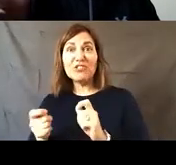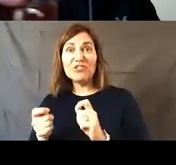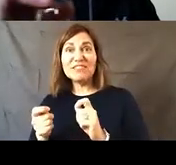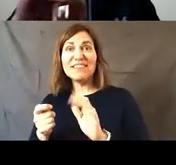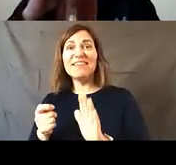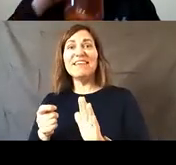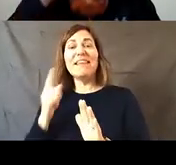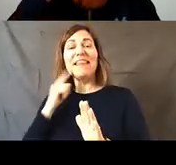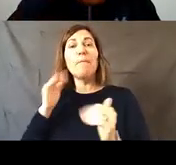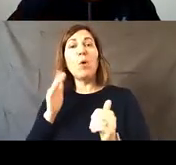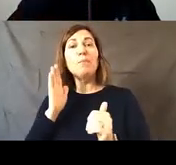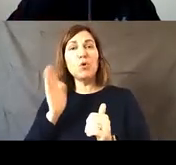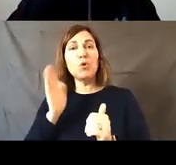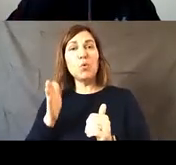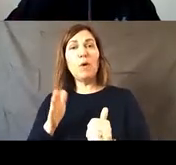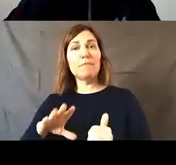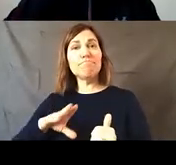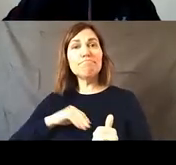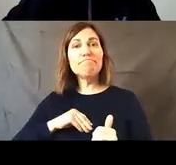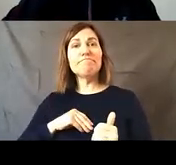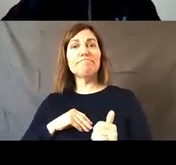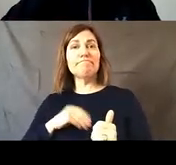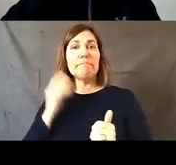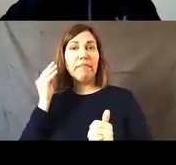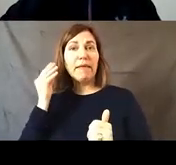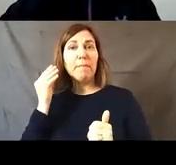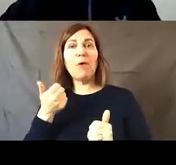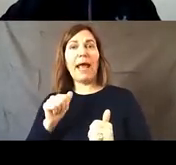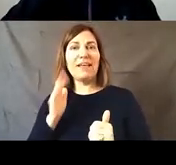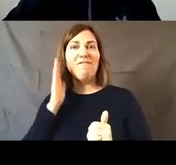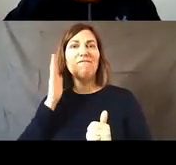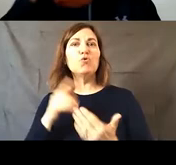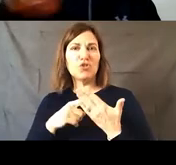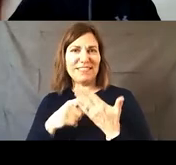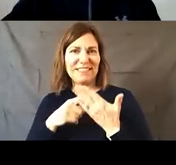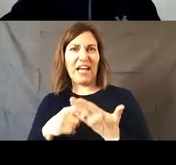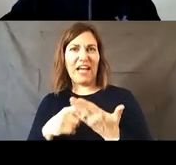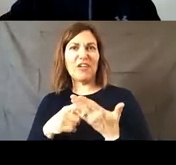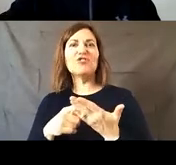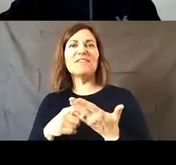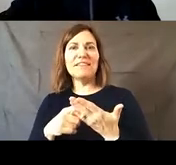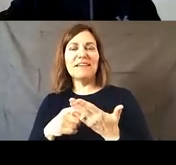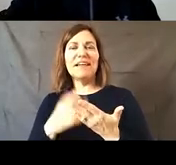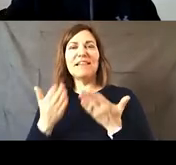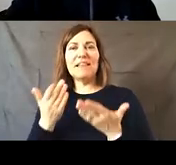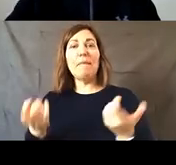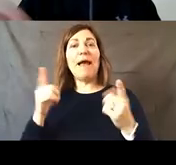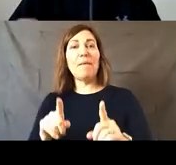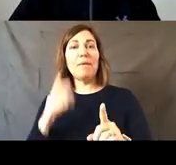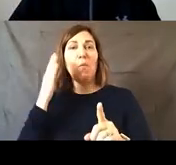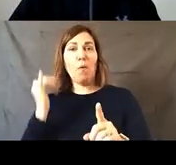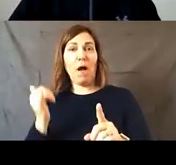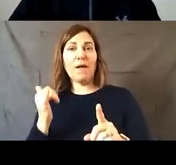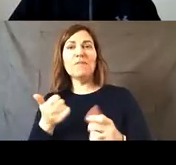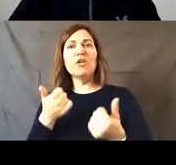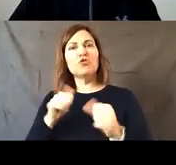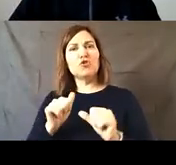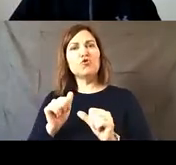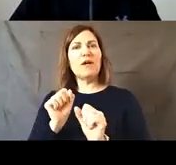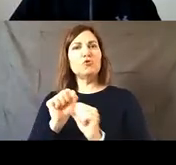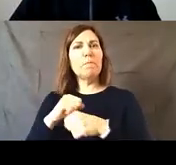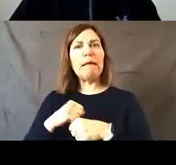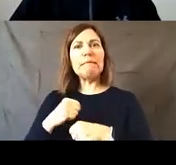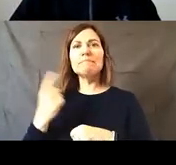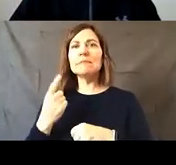also entertain any future discussion that we may have in order to try to make some positive